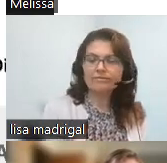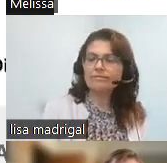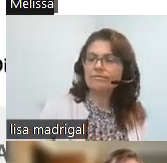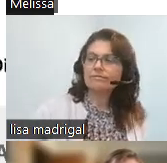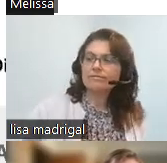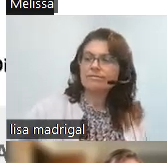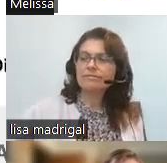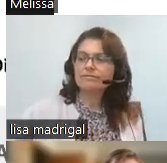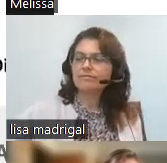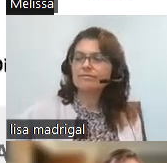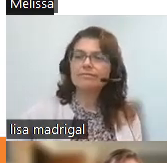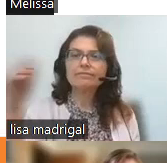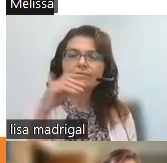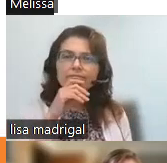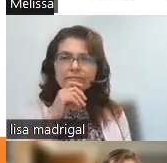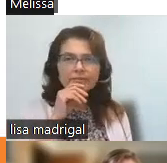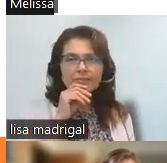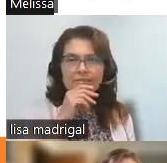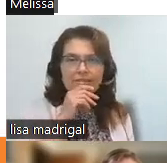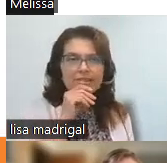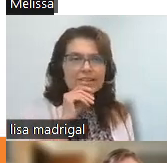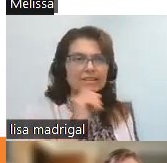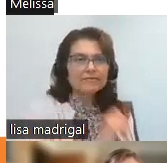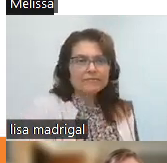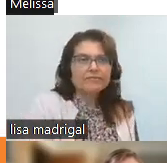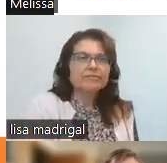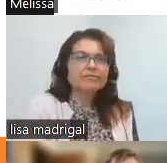well. Next slide, please.